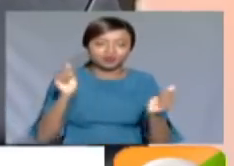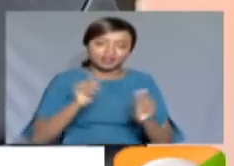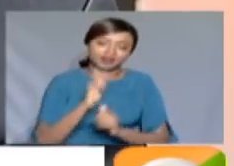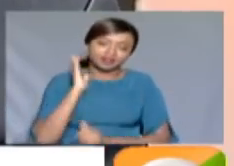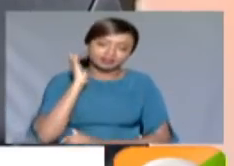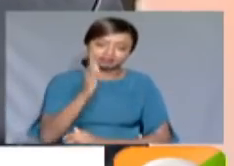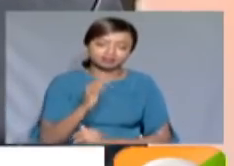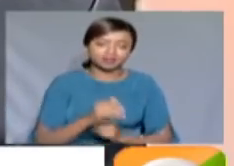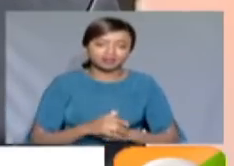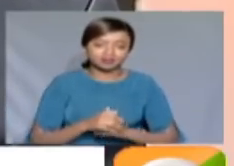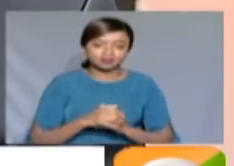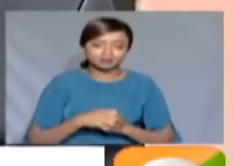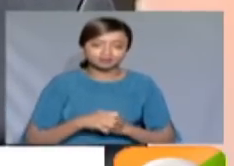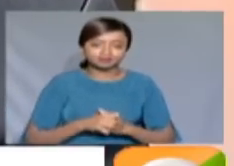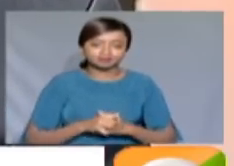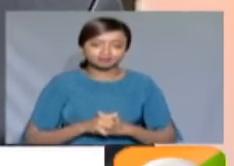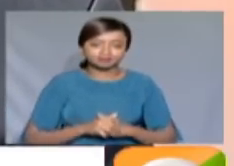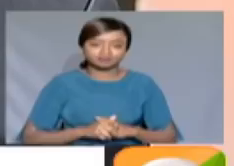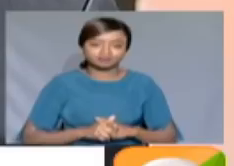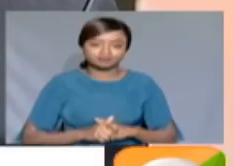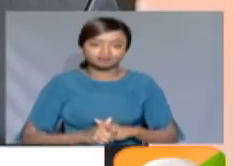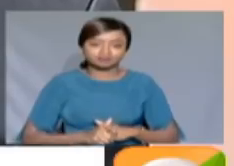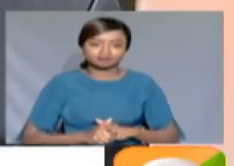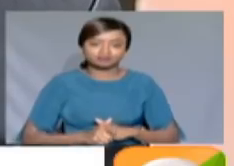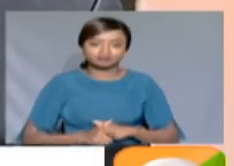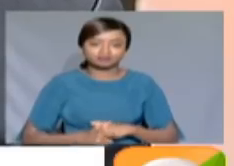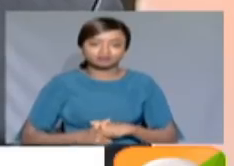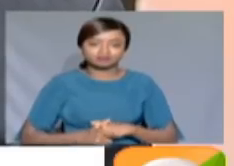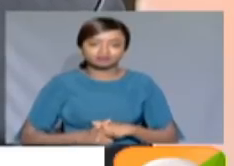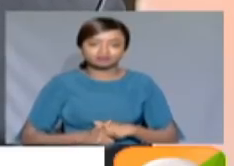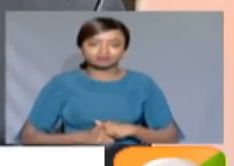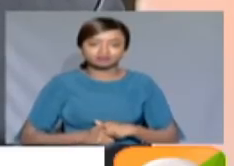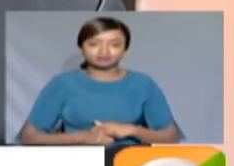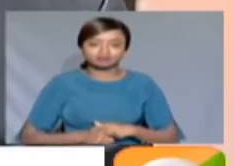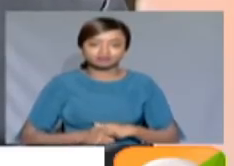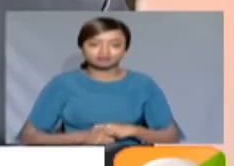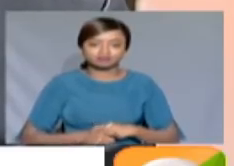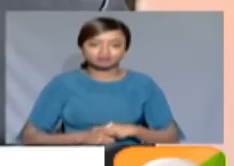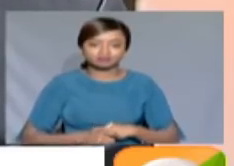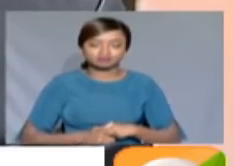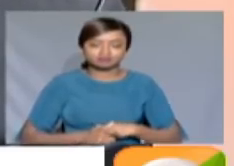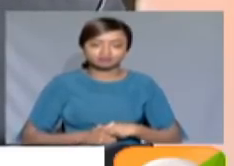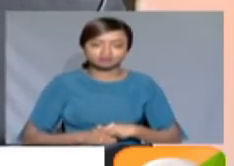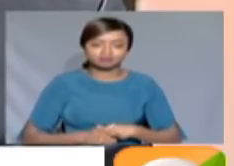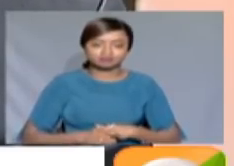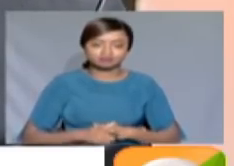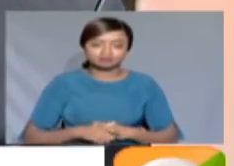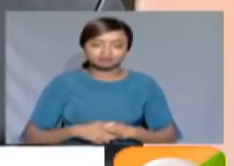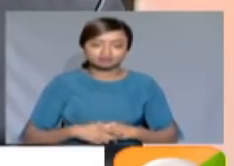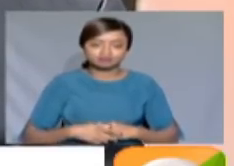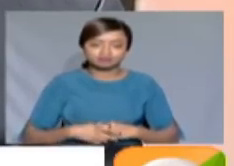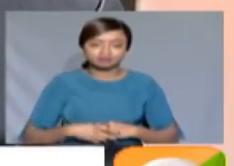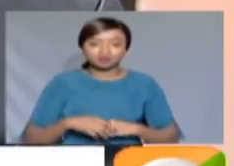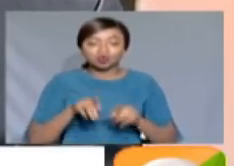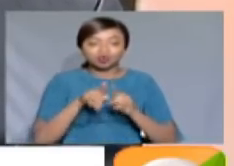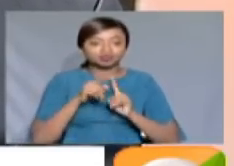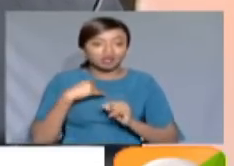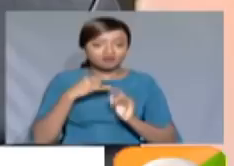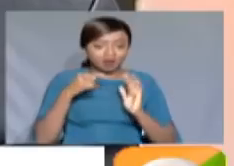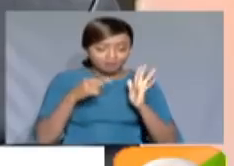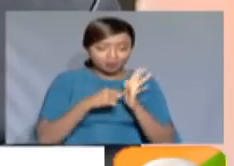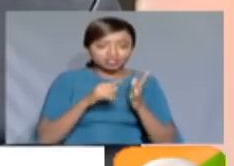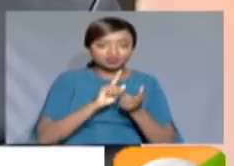move. We have 10 interchanges, and those 10 interchanges are the ones that are going to assist to